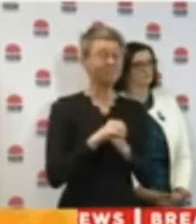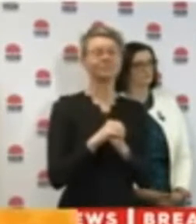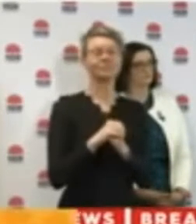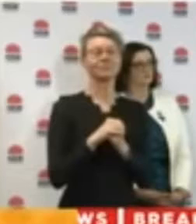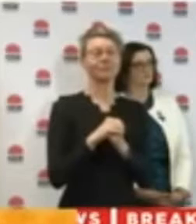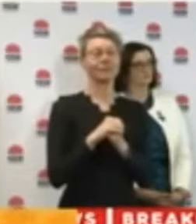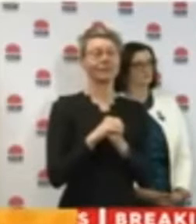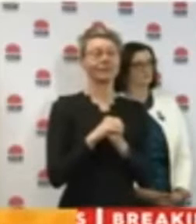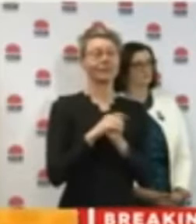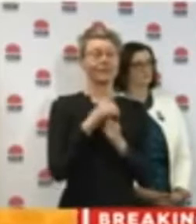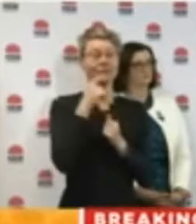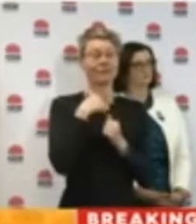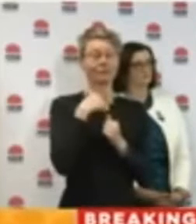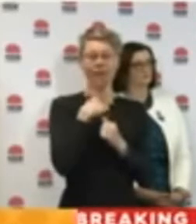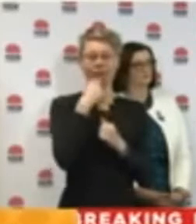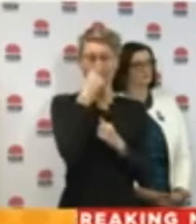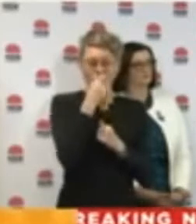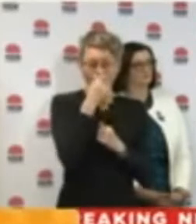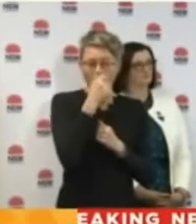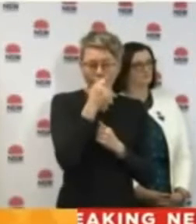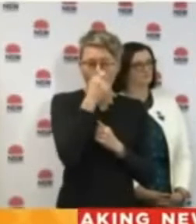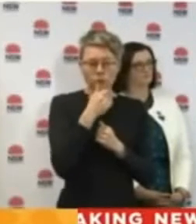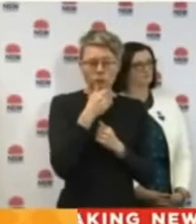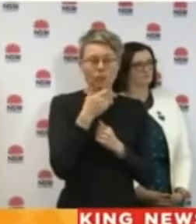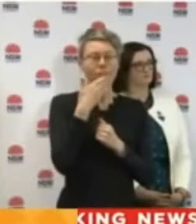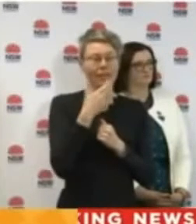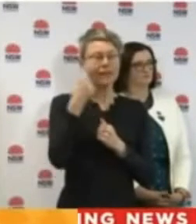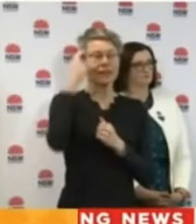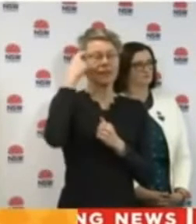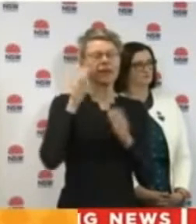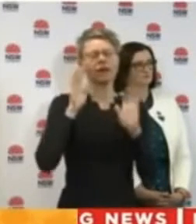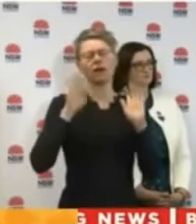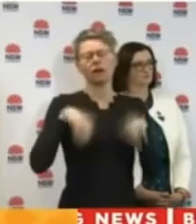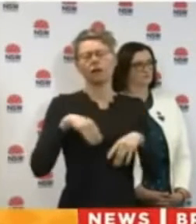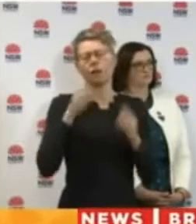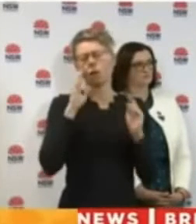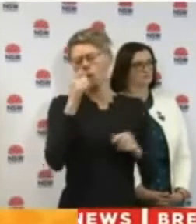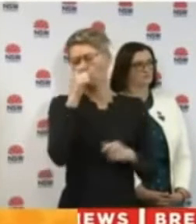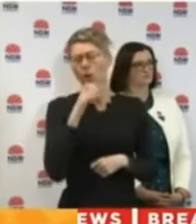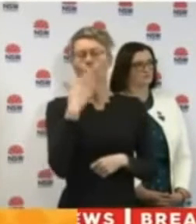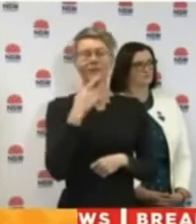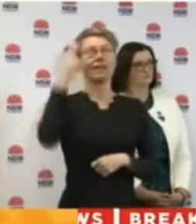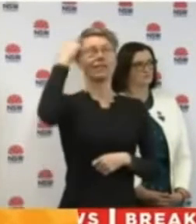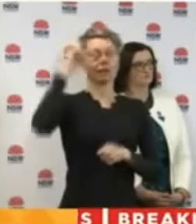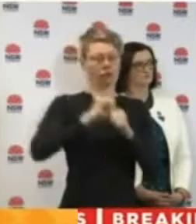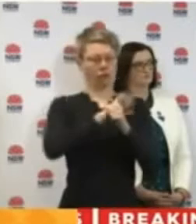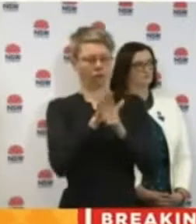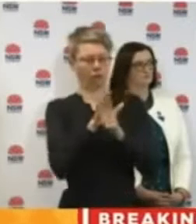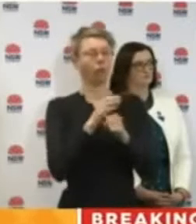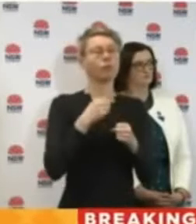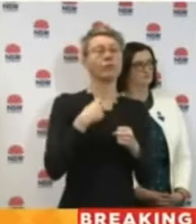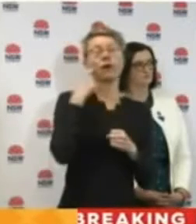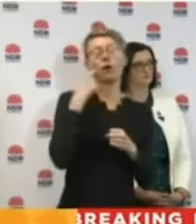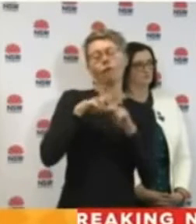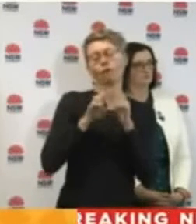developing flu-like symptoms. Please assume you have the coronavirus. Don't assume it's just a cold and don't assume it's just the flu. We desperately need